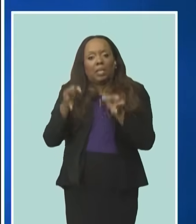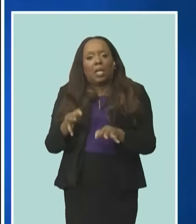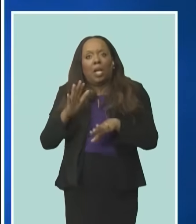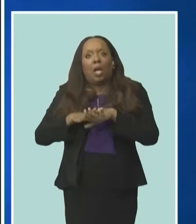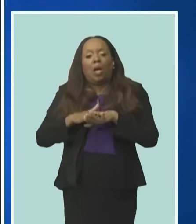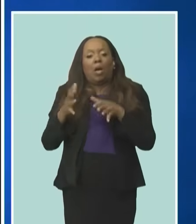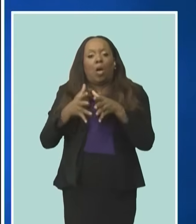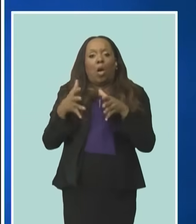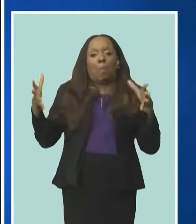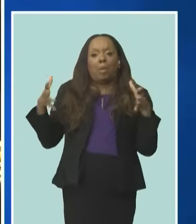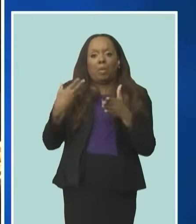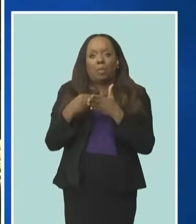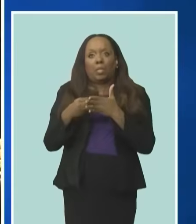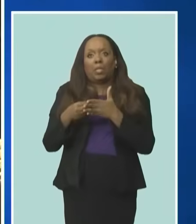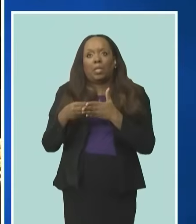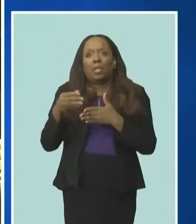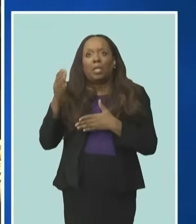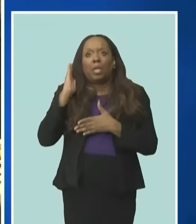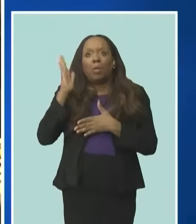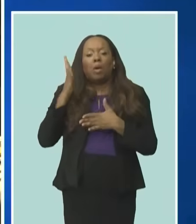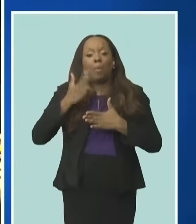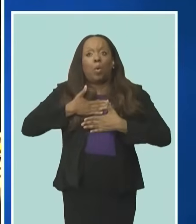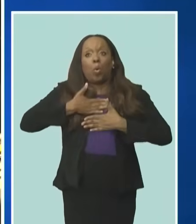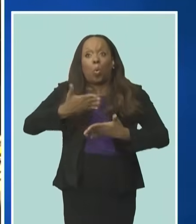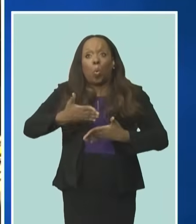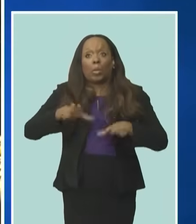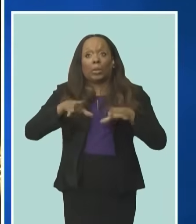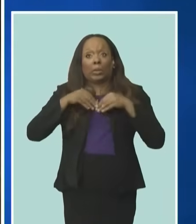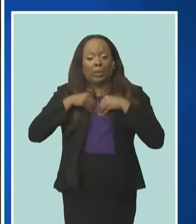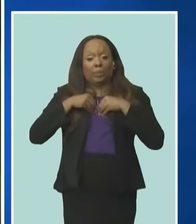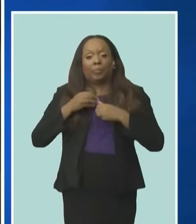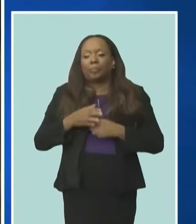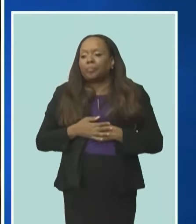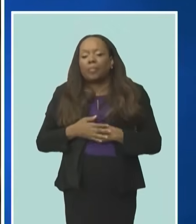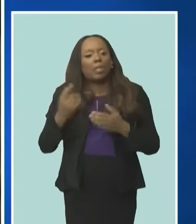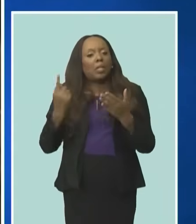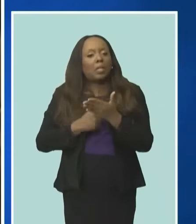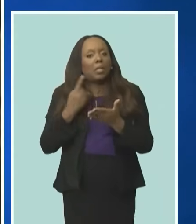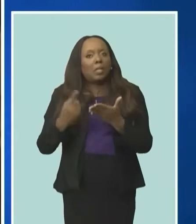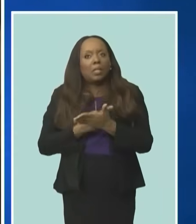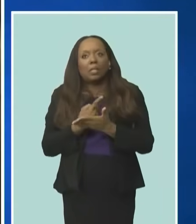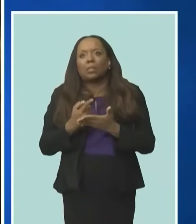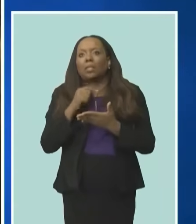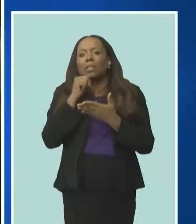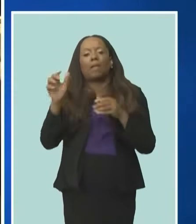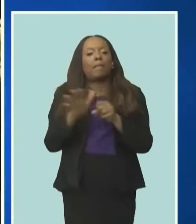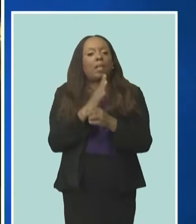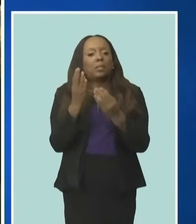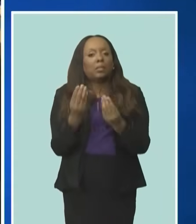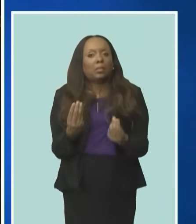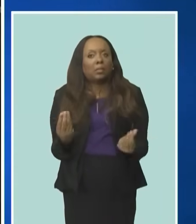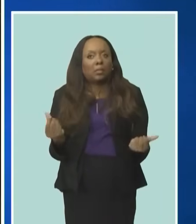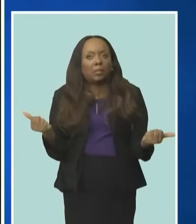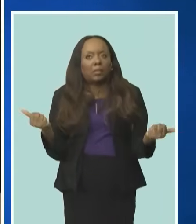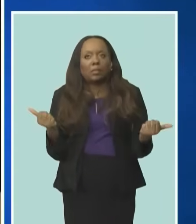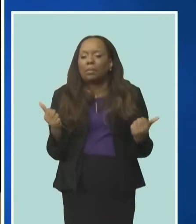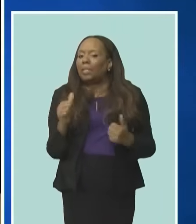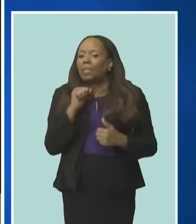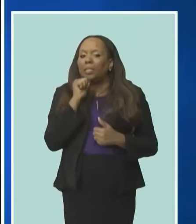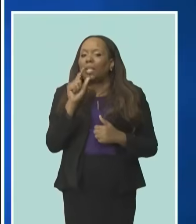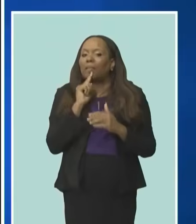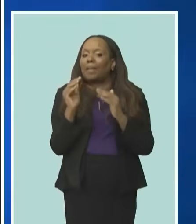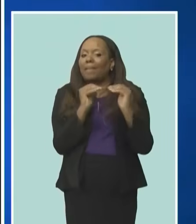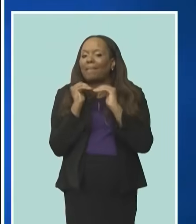the scale. The Chief Justice says sometimes there may not even be a settlement, which is not fair to the